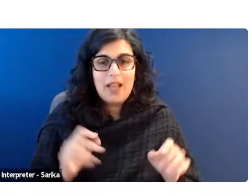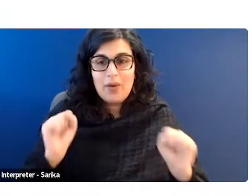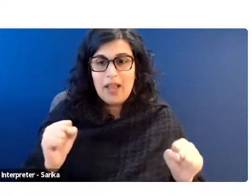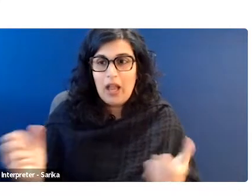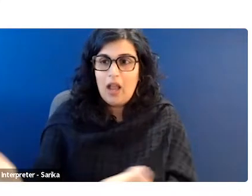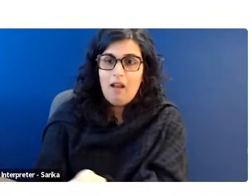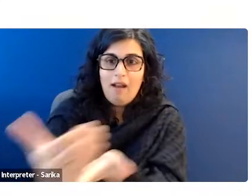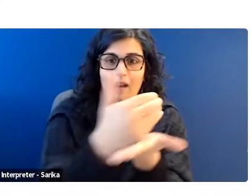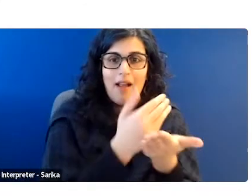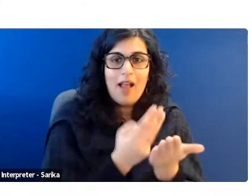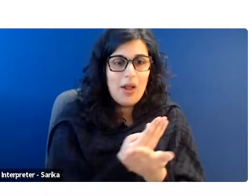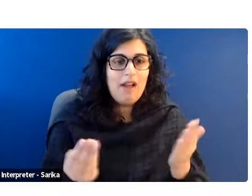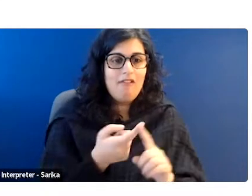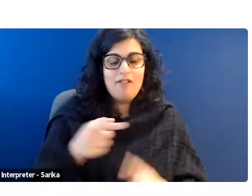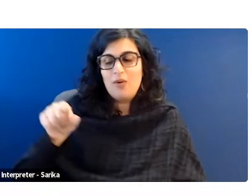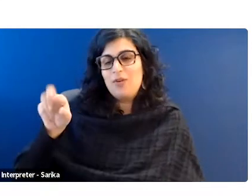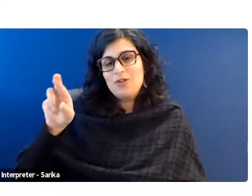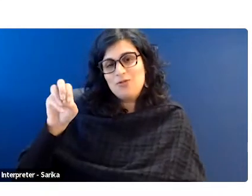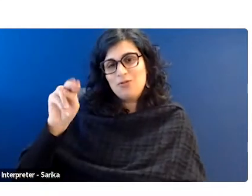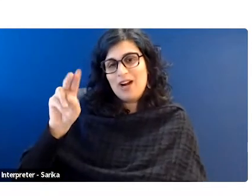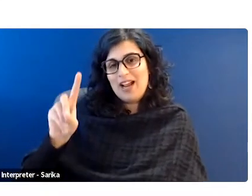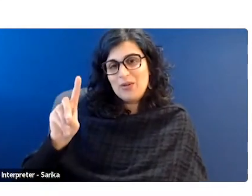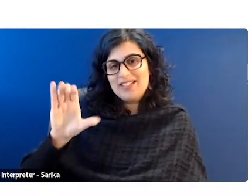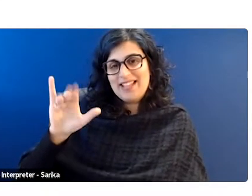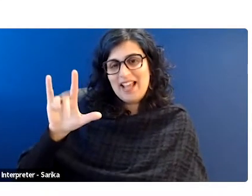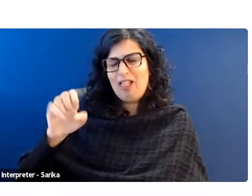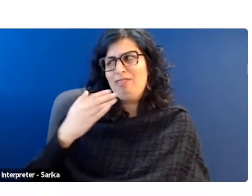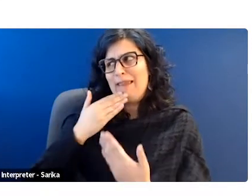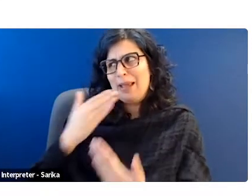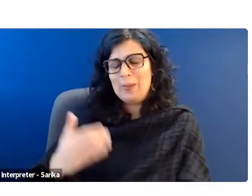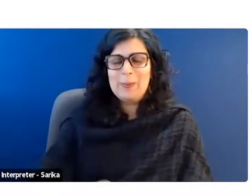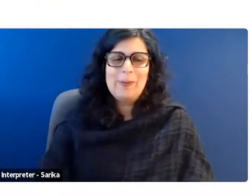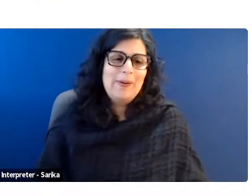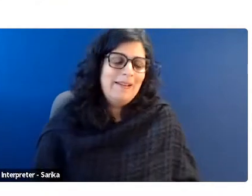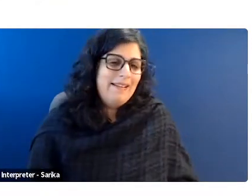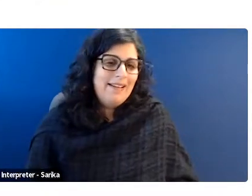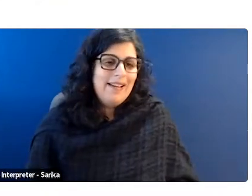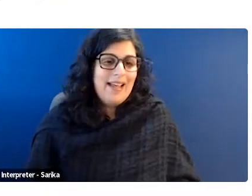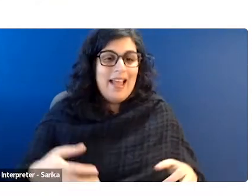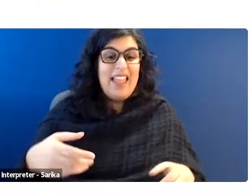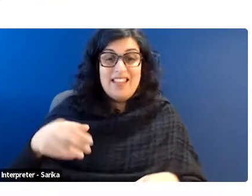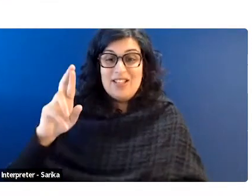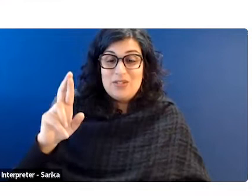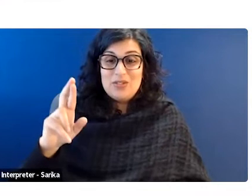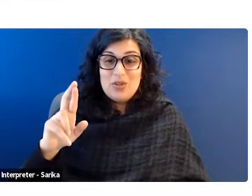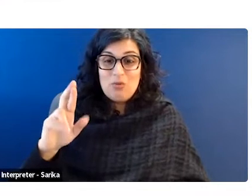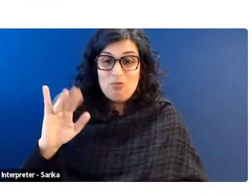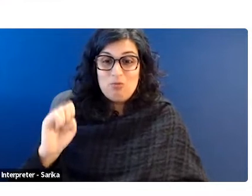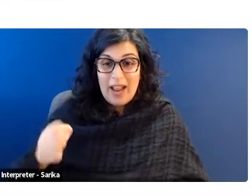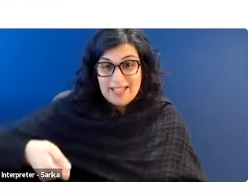many materials from Ground Cycle. Thank you to them. And I had these rice bags that I was already working